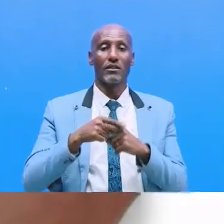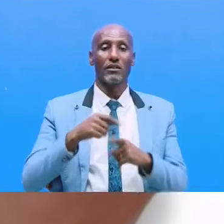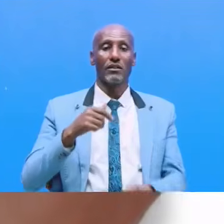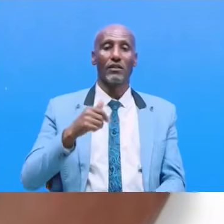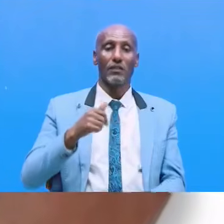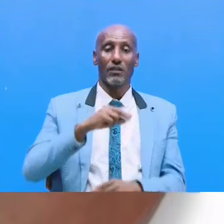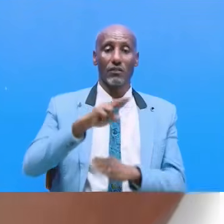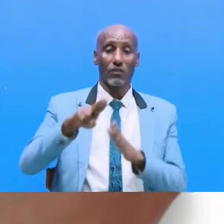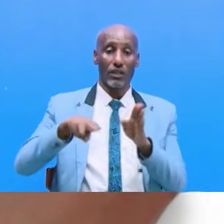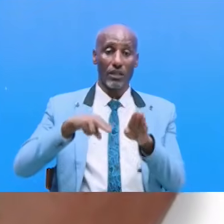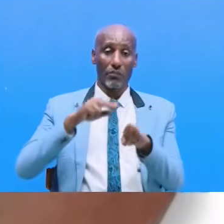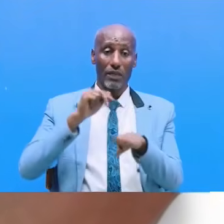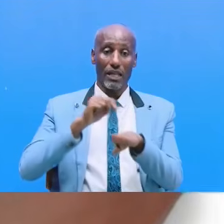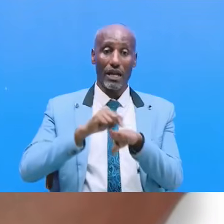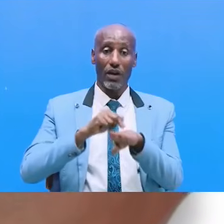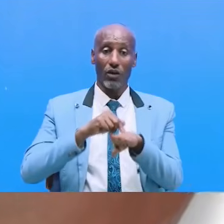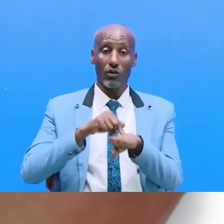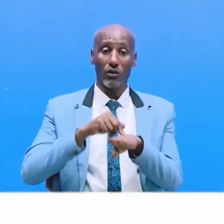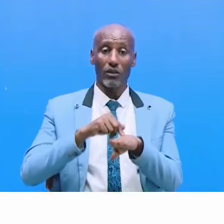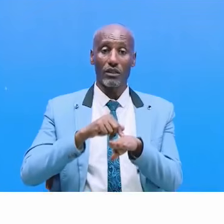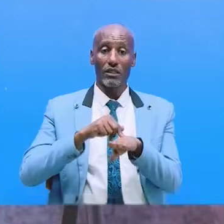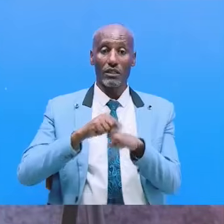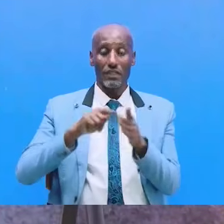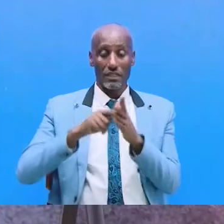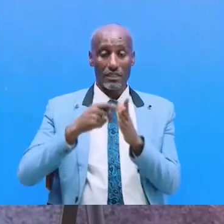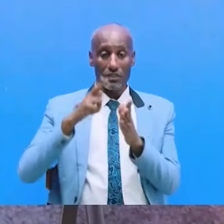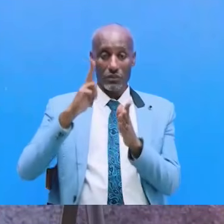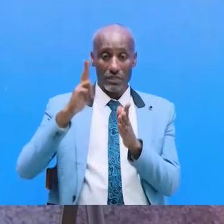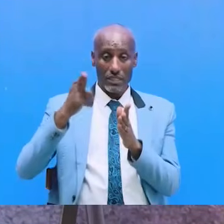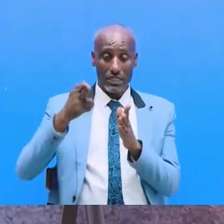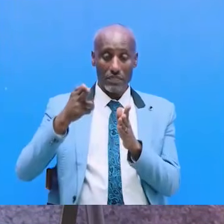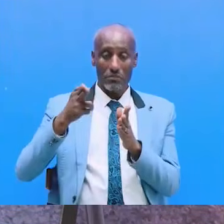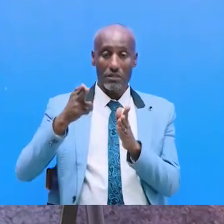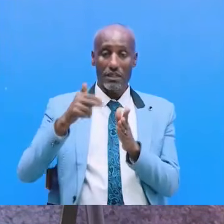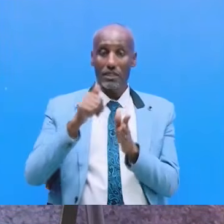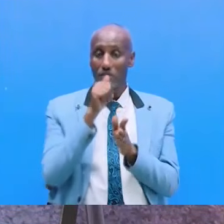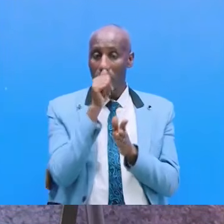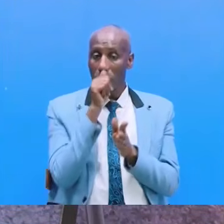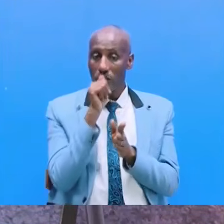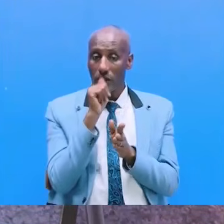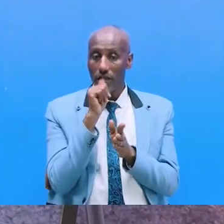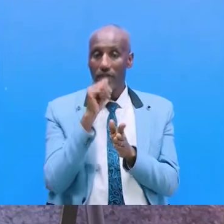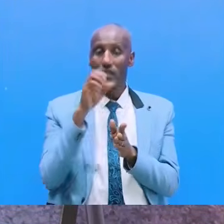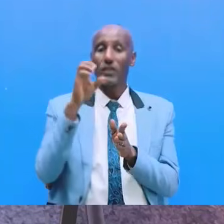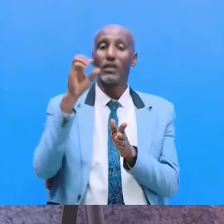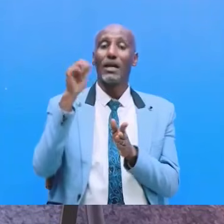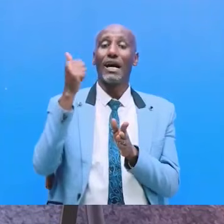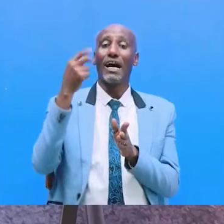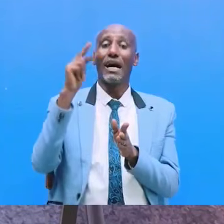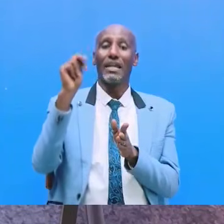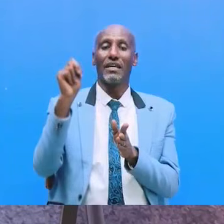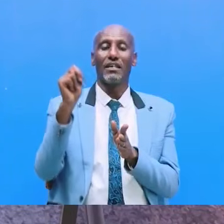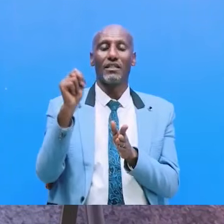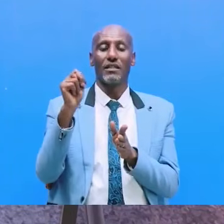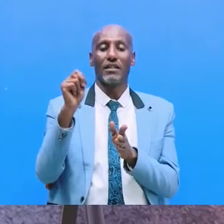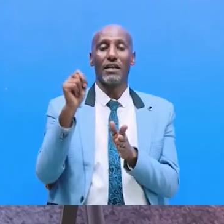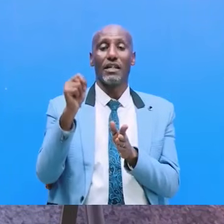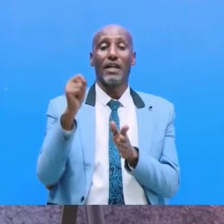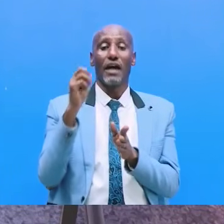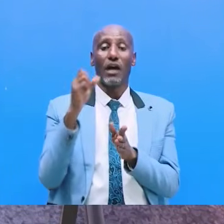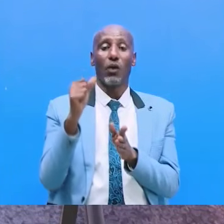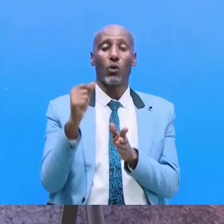our, which is a start, H is a silent, so we are going to use with what? An, our. This